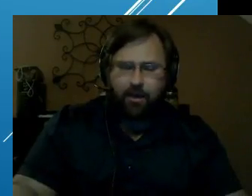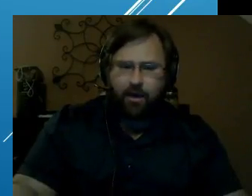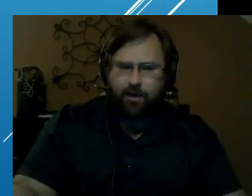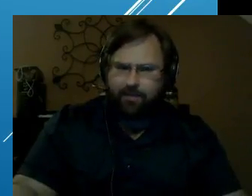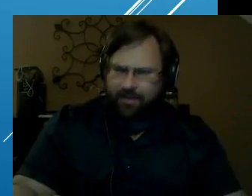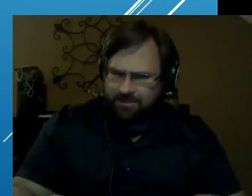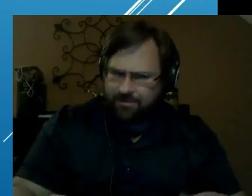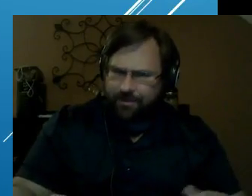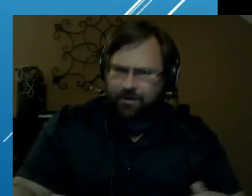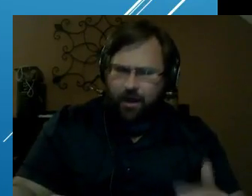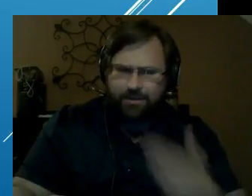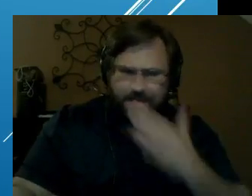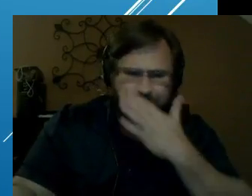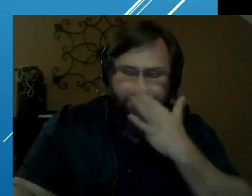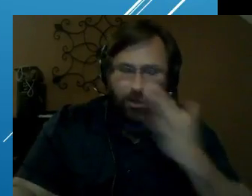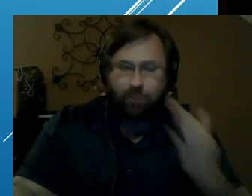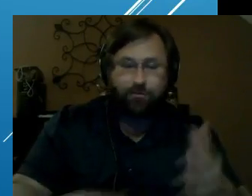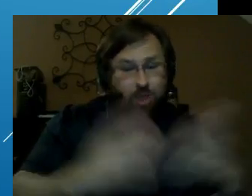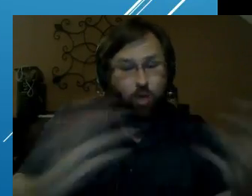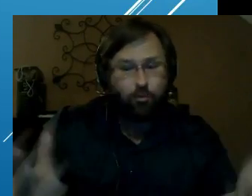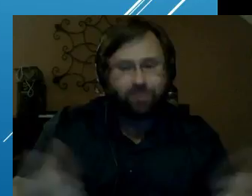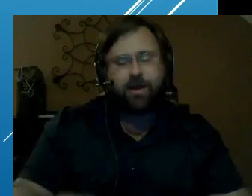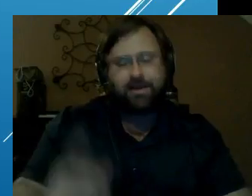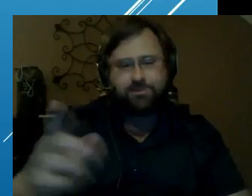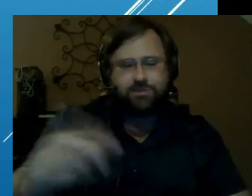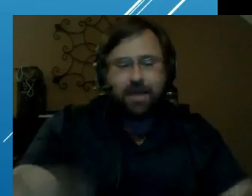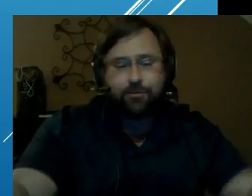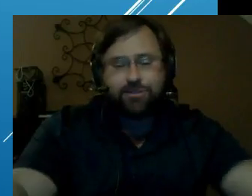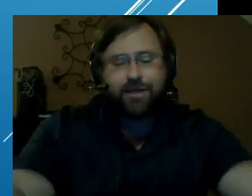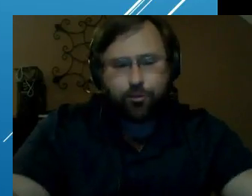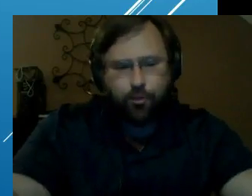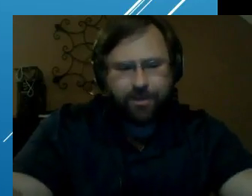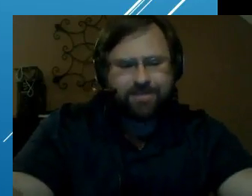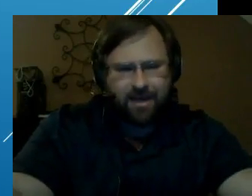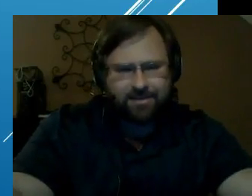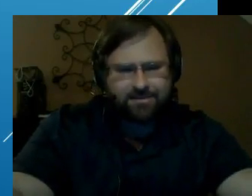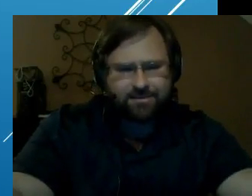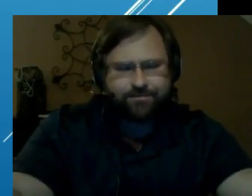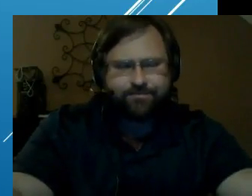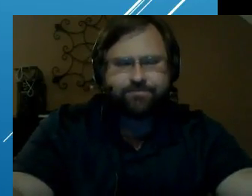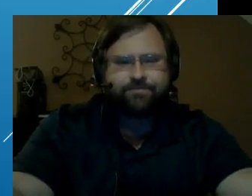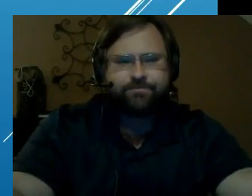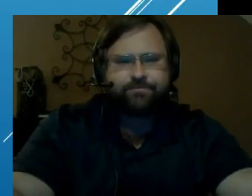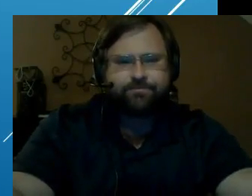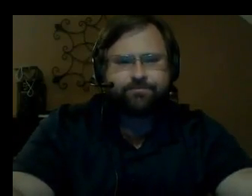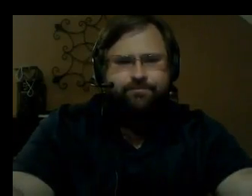okay. And just depending on context, you have to know if it means all boys are nice or just a particular boy is nice.